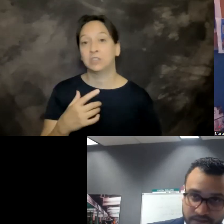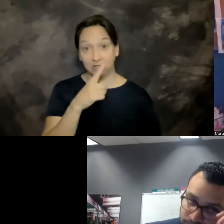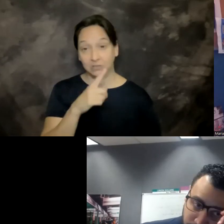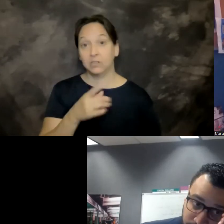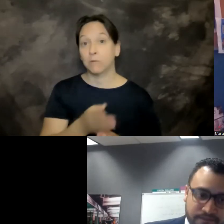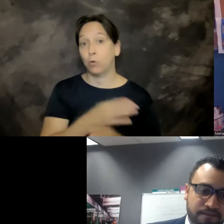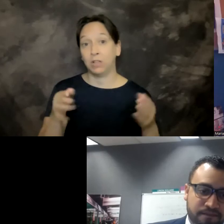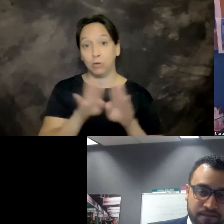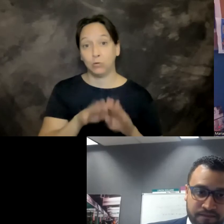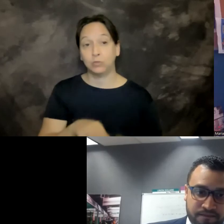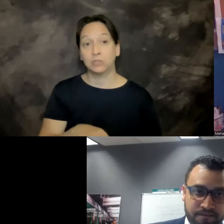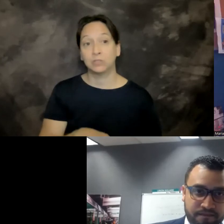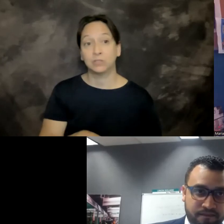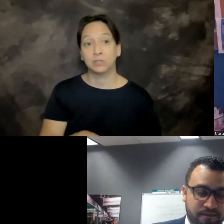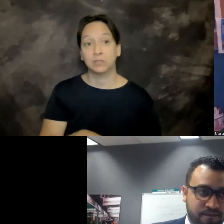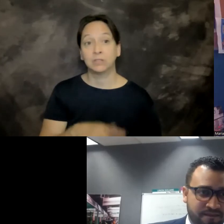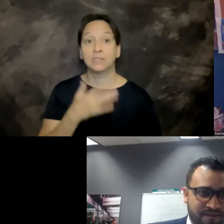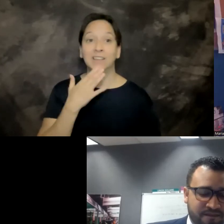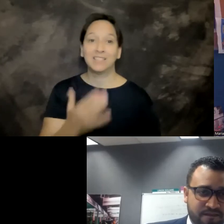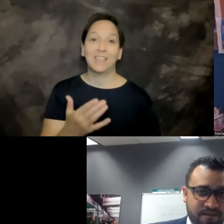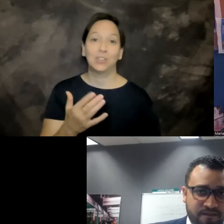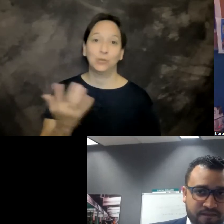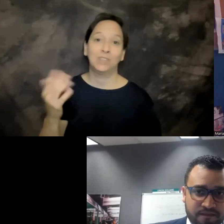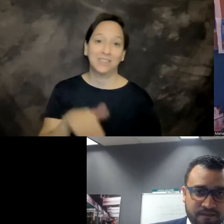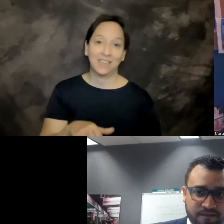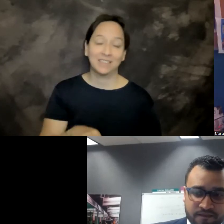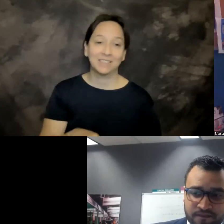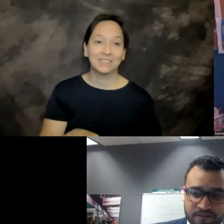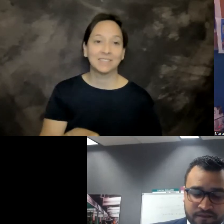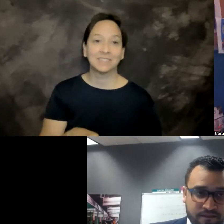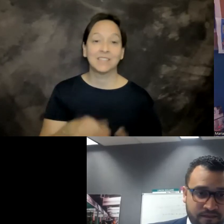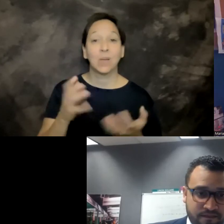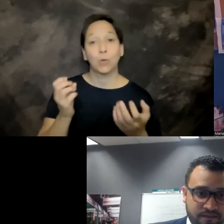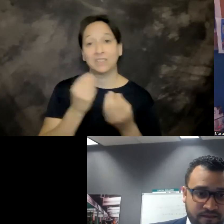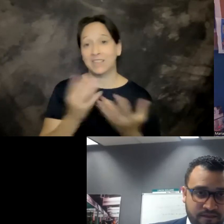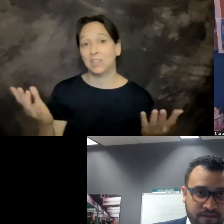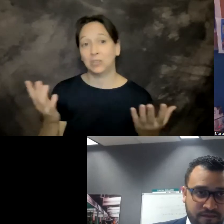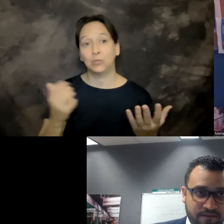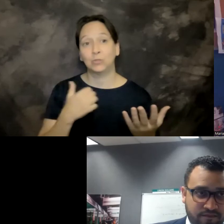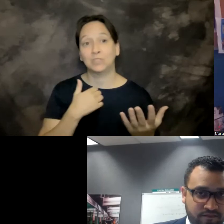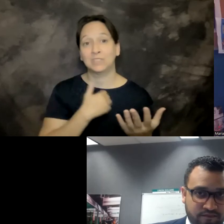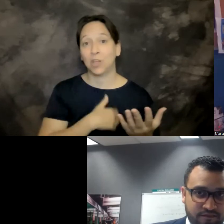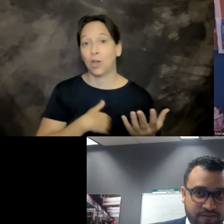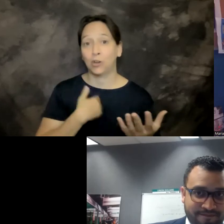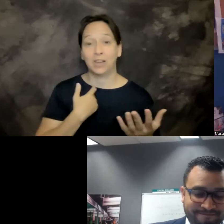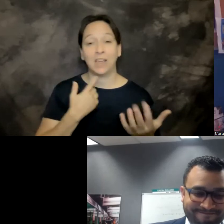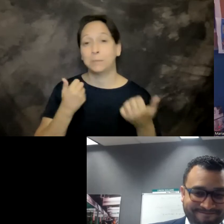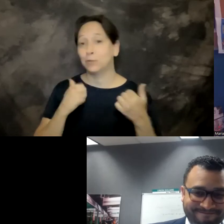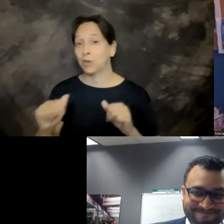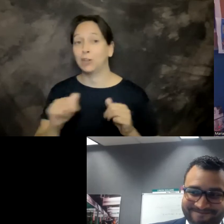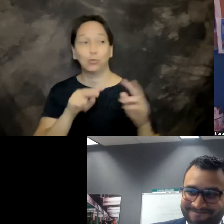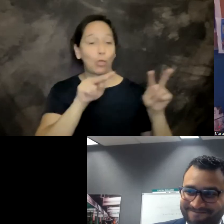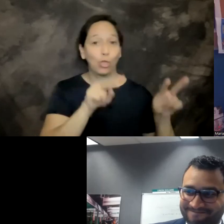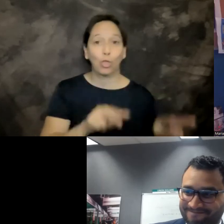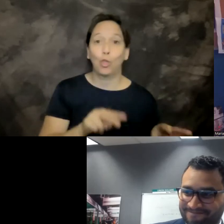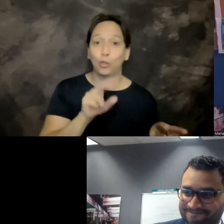here, that would be helpful right now before we close out. Thank you so much for having us again. And I do want to tell you all, I apologize. Horrible doing two things at once. So as I'm looking at my notes, if